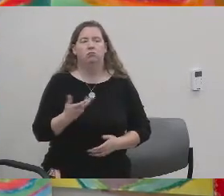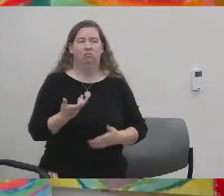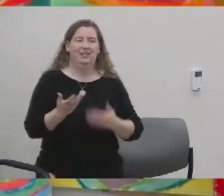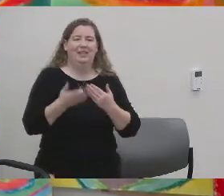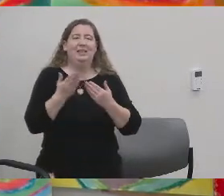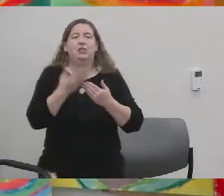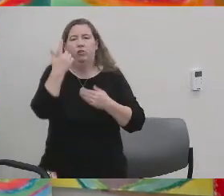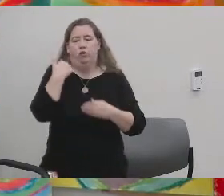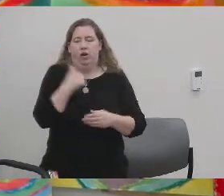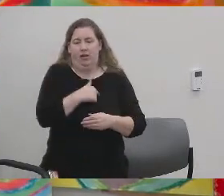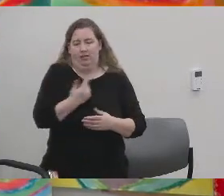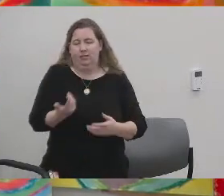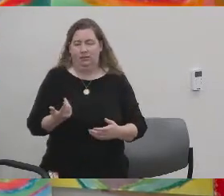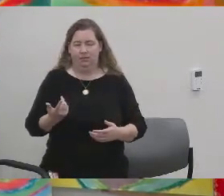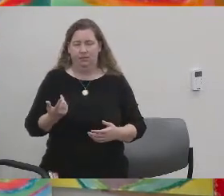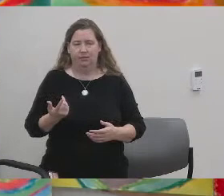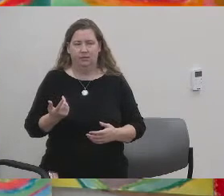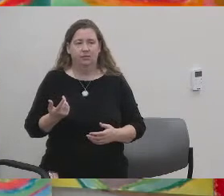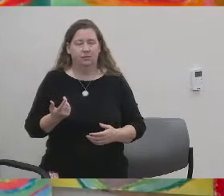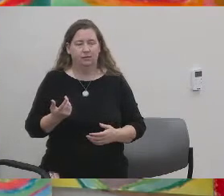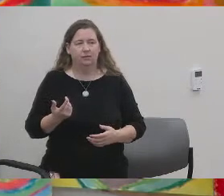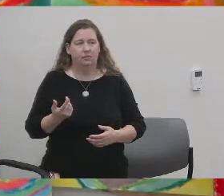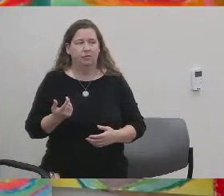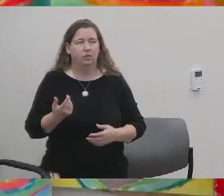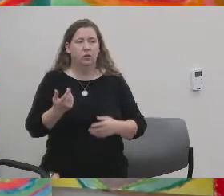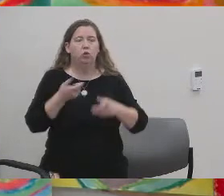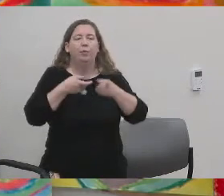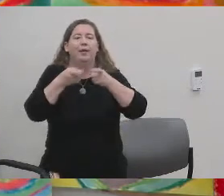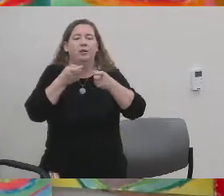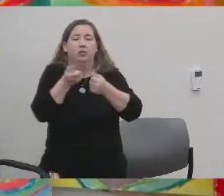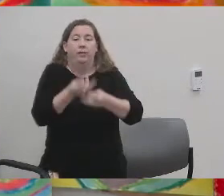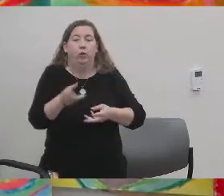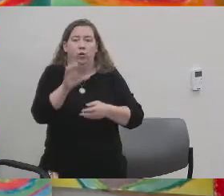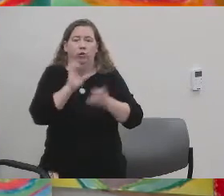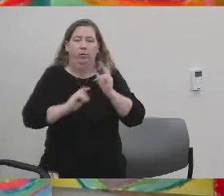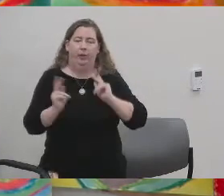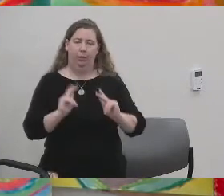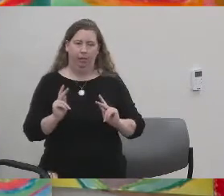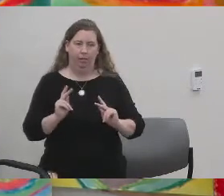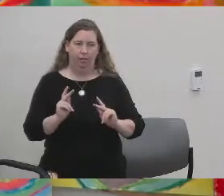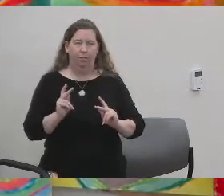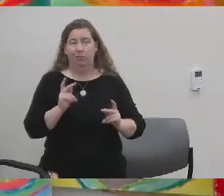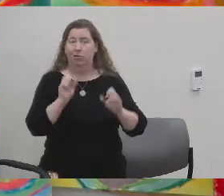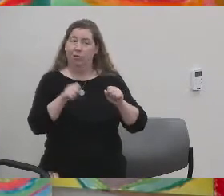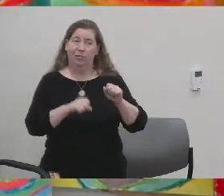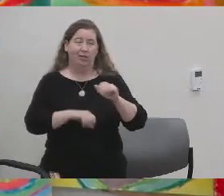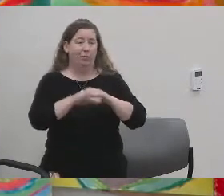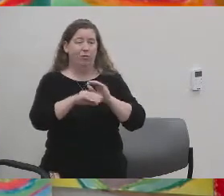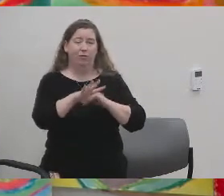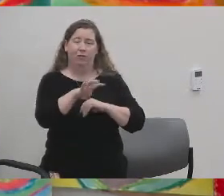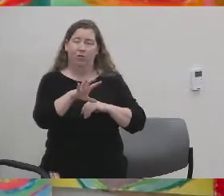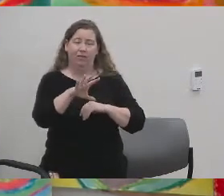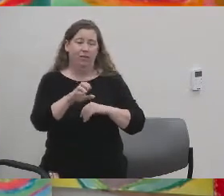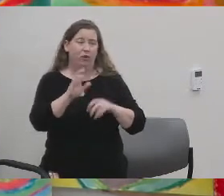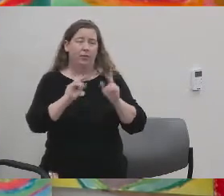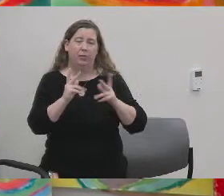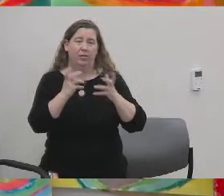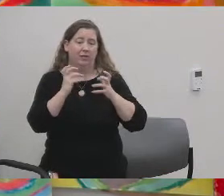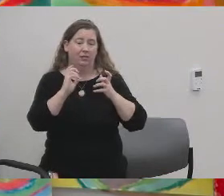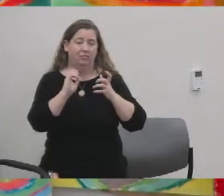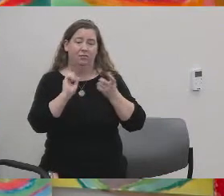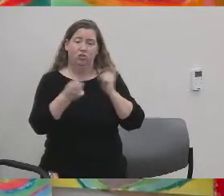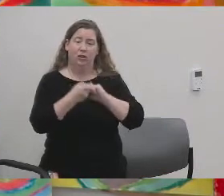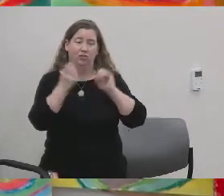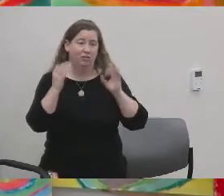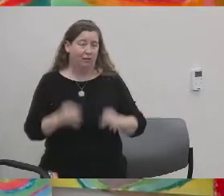easier. Managing maybe a couple hundred, maybe a few hundred, it could get up to 400 or 500, but that's still that's less than the